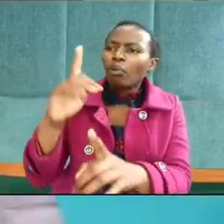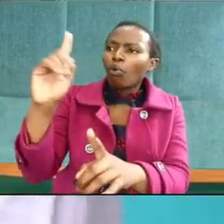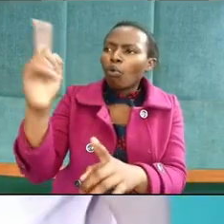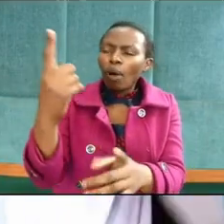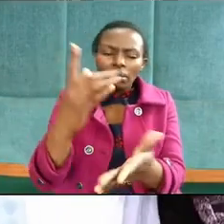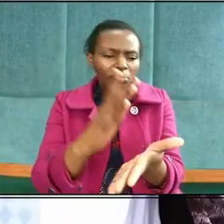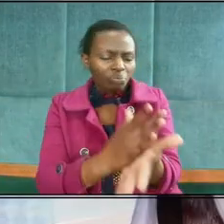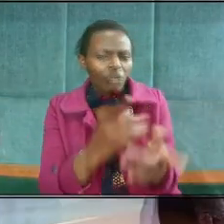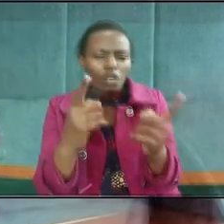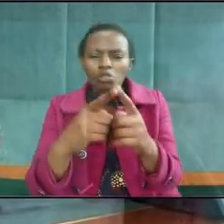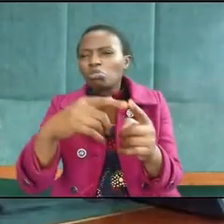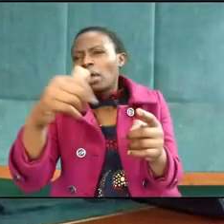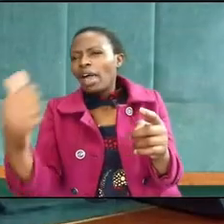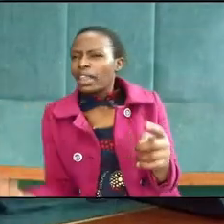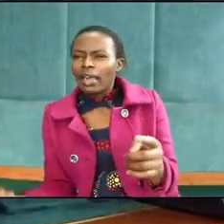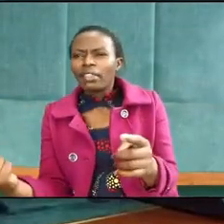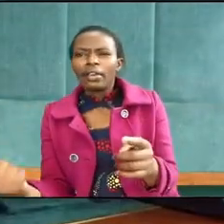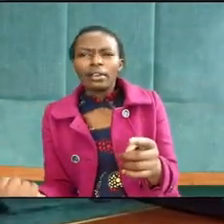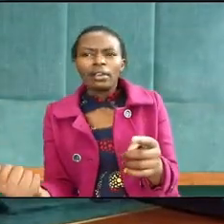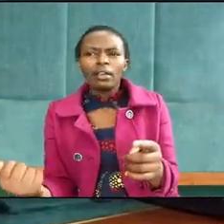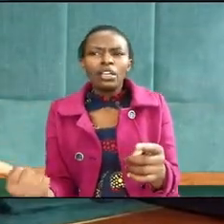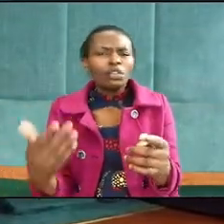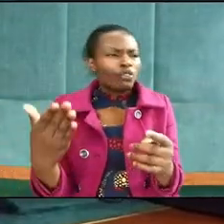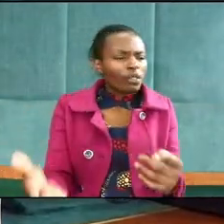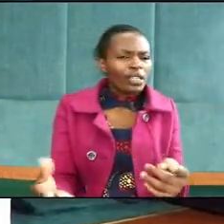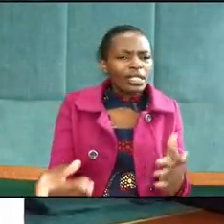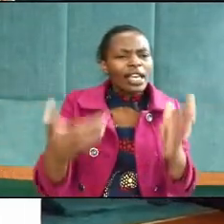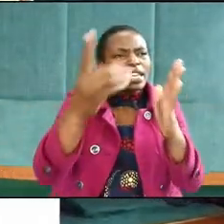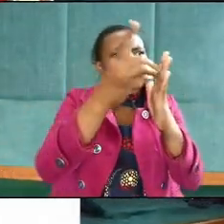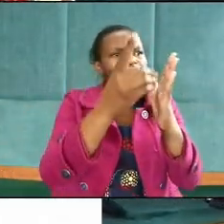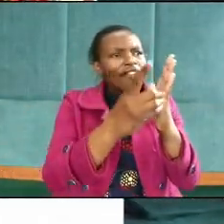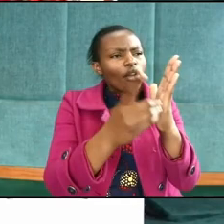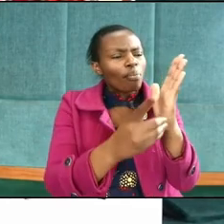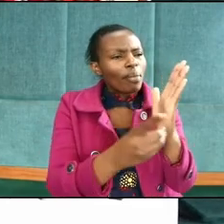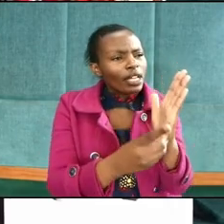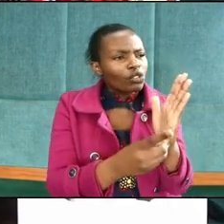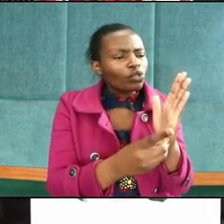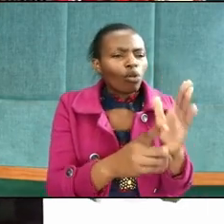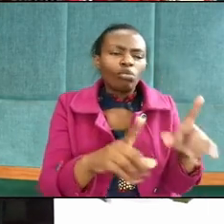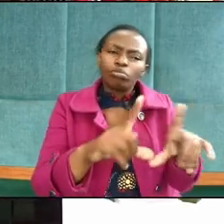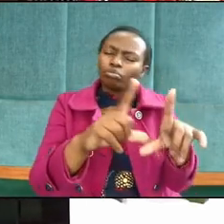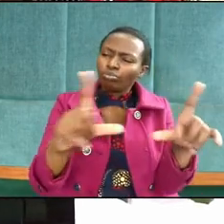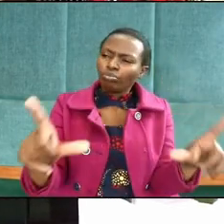another, so that the developmental ladder begins to be